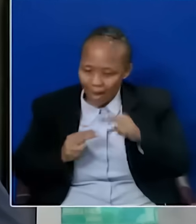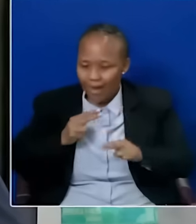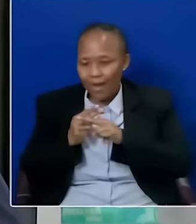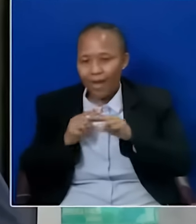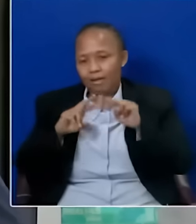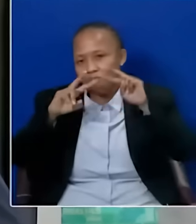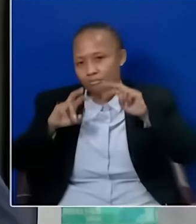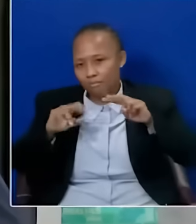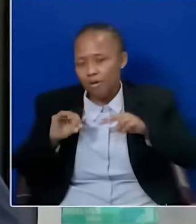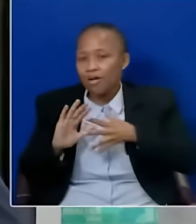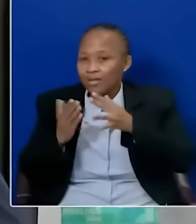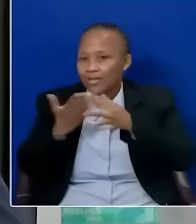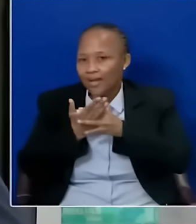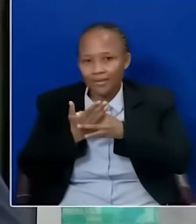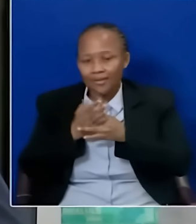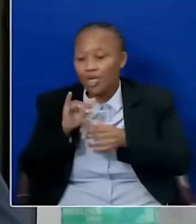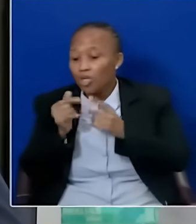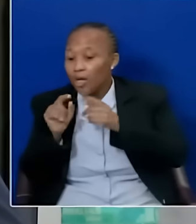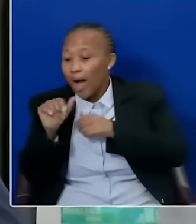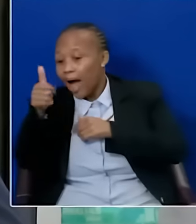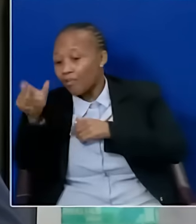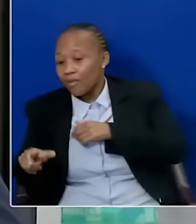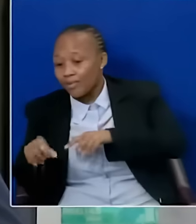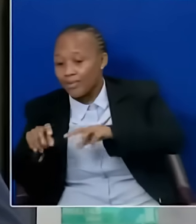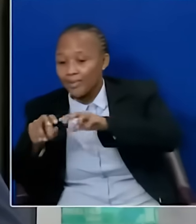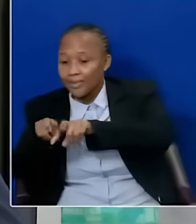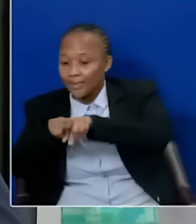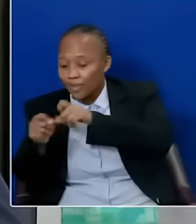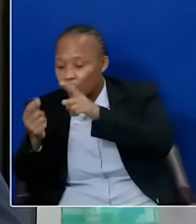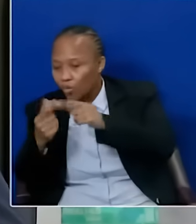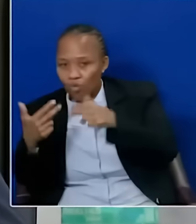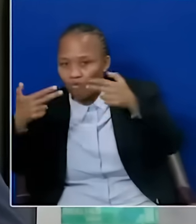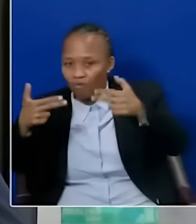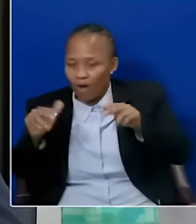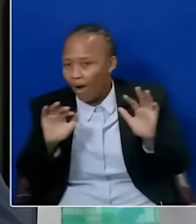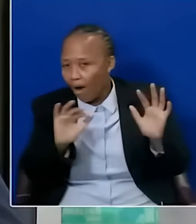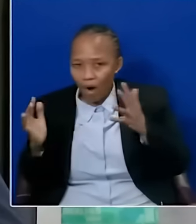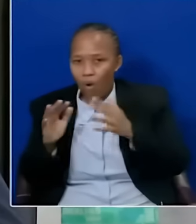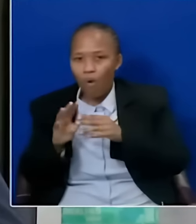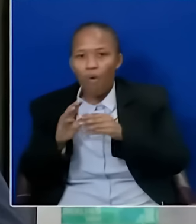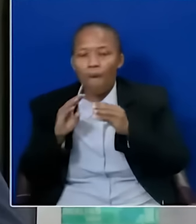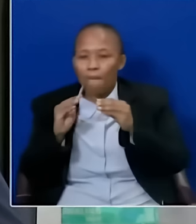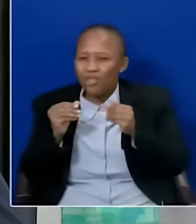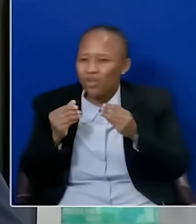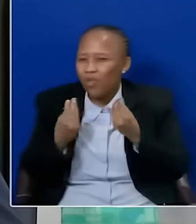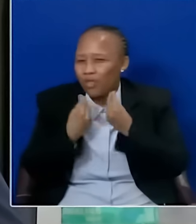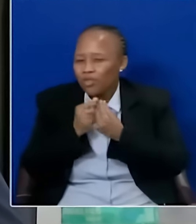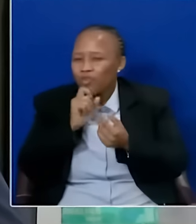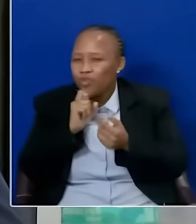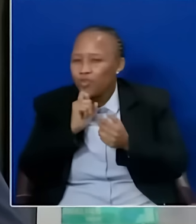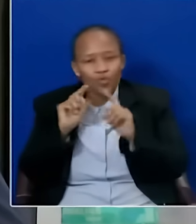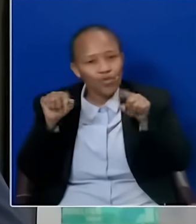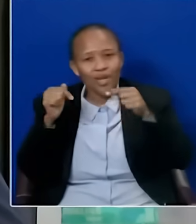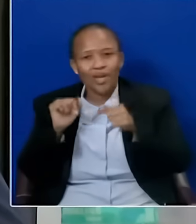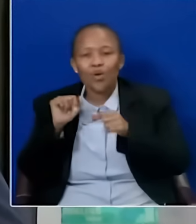someone's test. You don't know how he fired those tests, what materials they used. You can't testify based on that